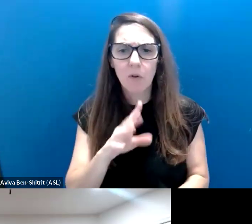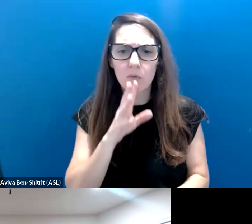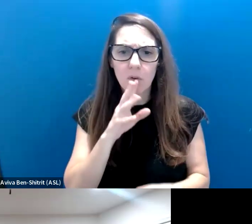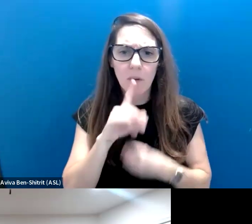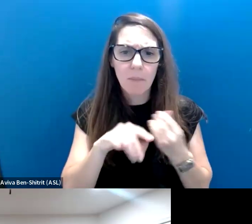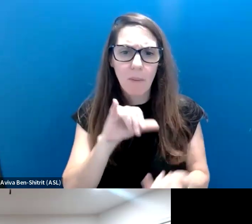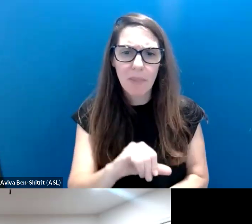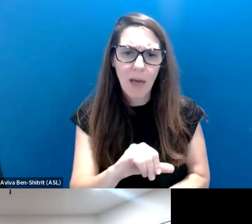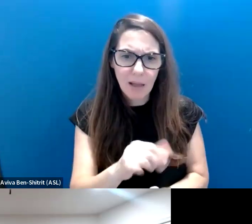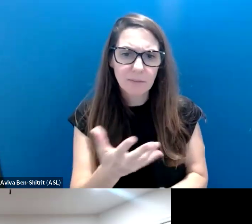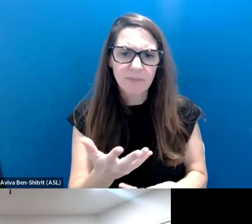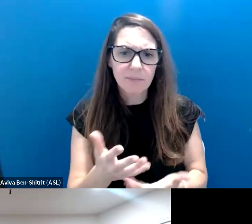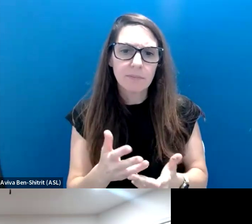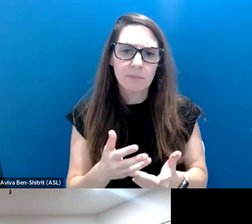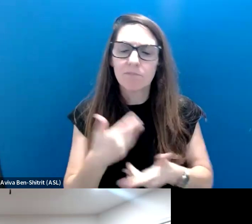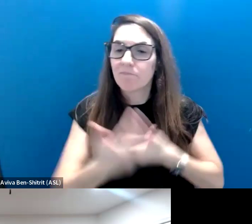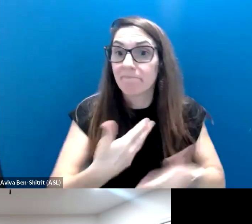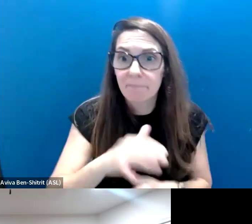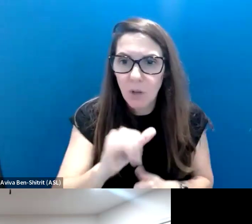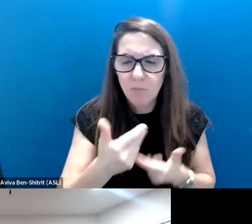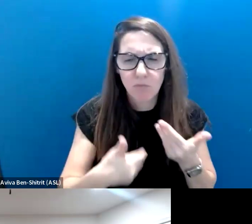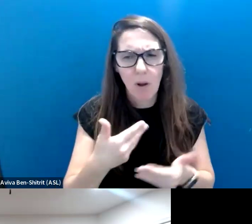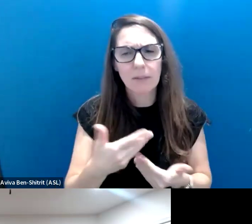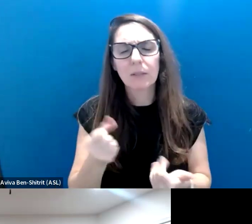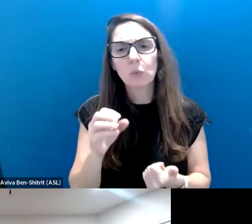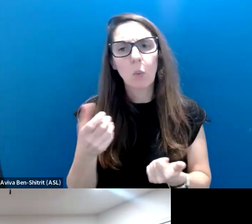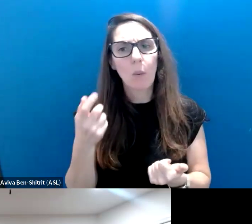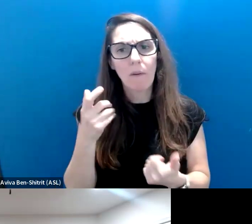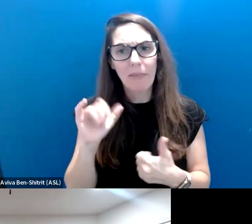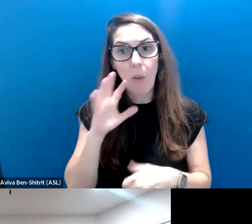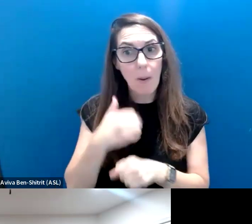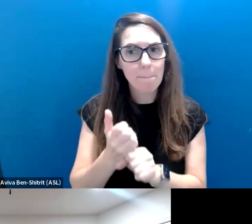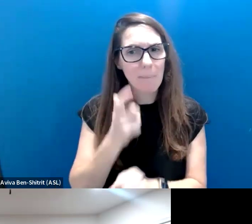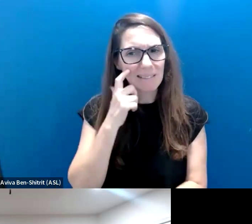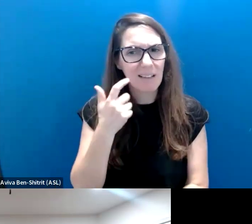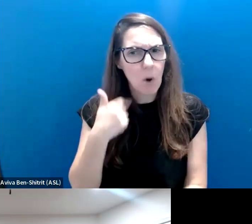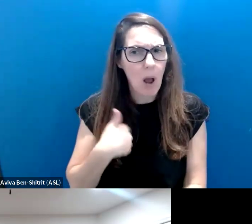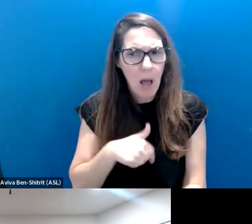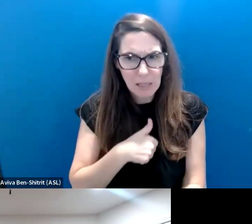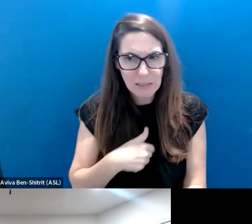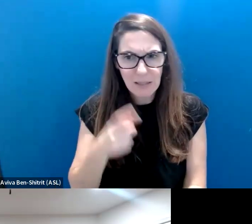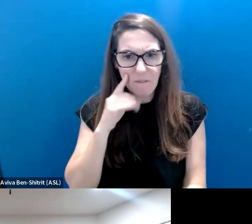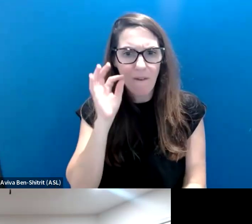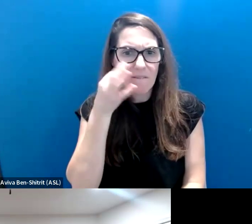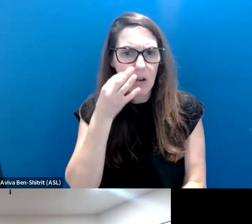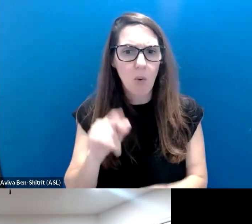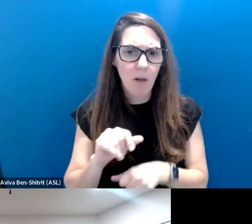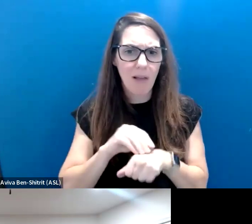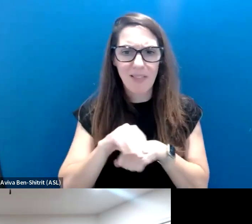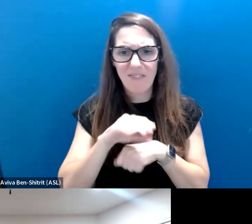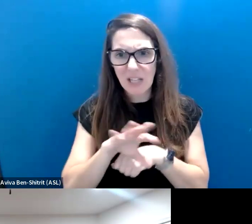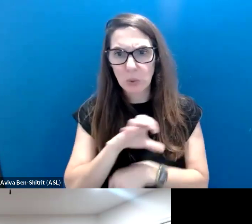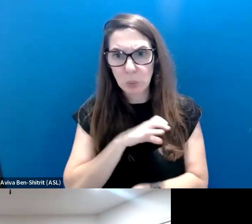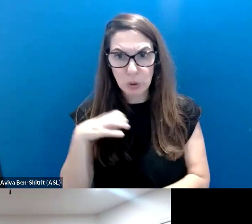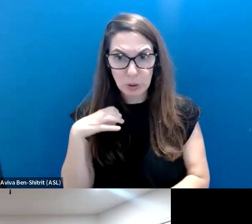think that it would make sense for us as the Federal Advisory Committee, given